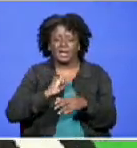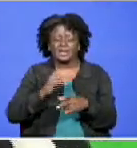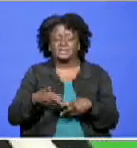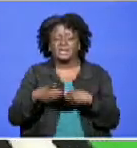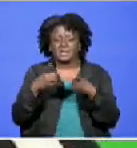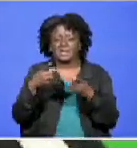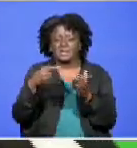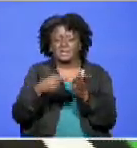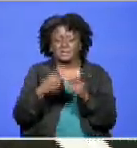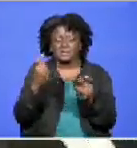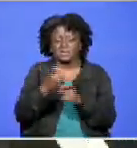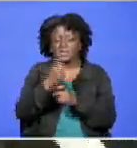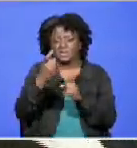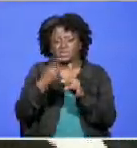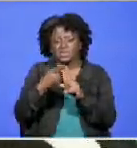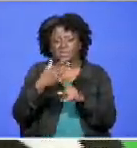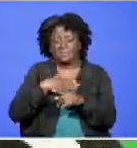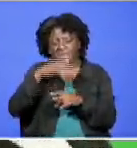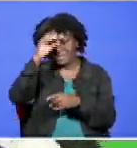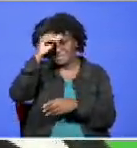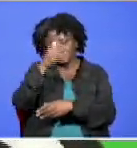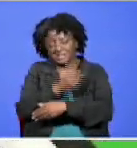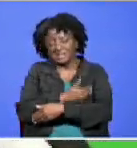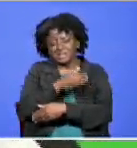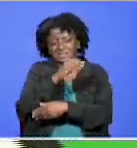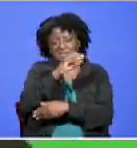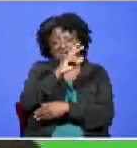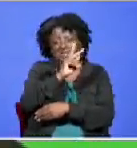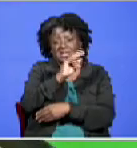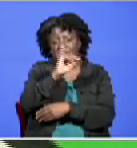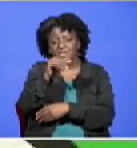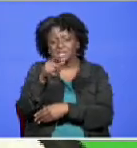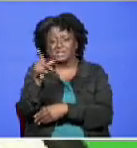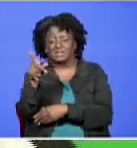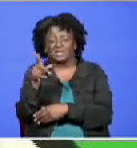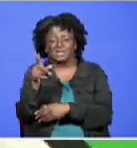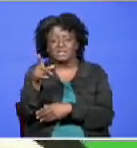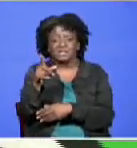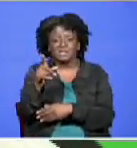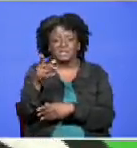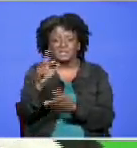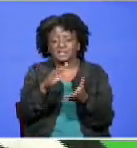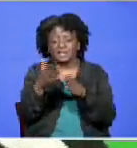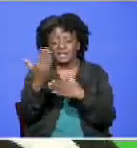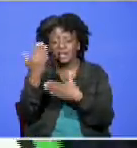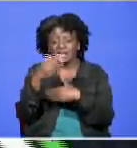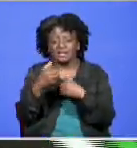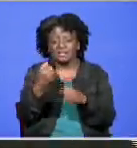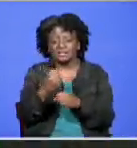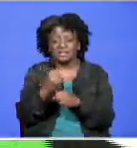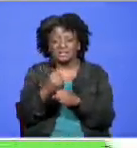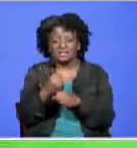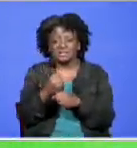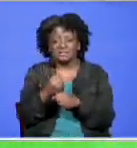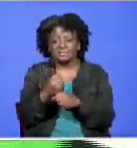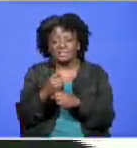ran the locker room and said, listen to me guys, if you don't win this game for me, win this for my son. And they ran up there and they demonstrated that tonight. It was a